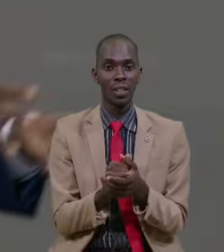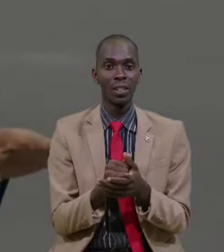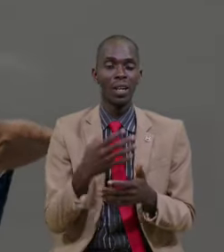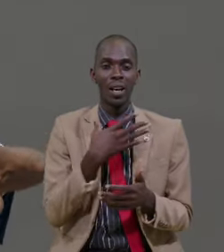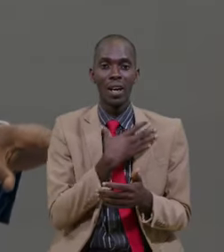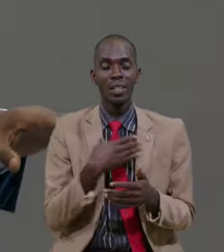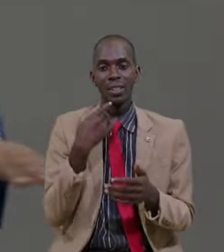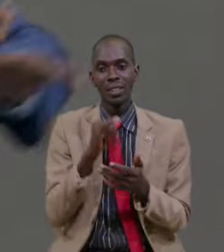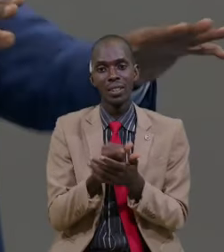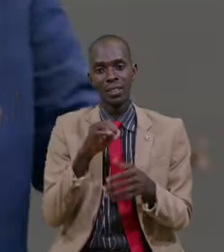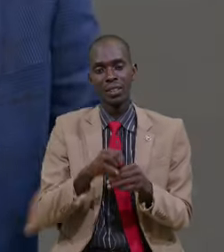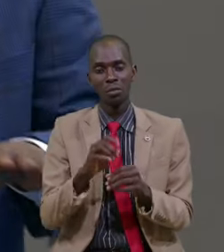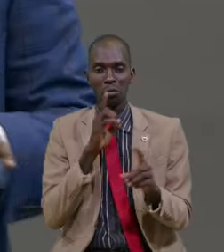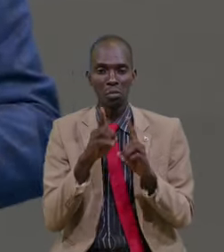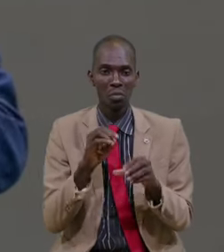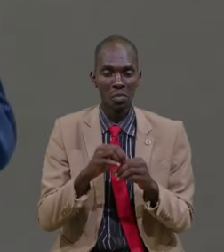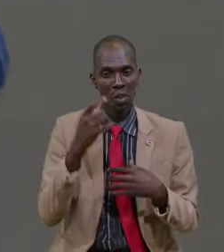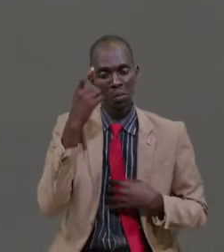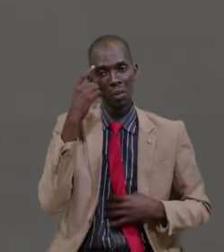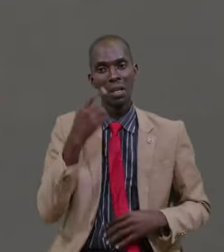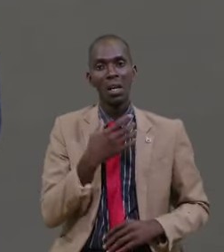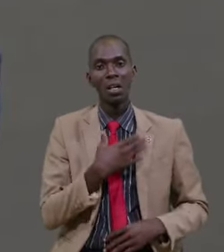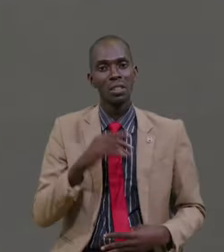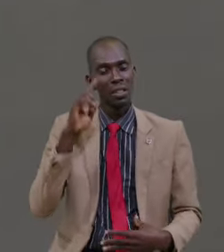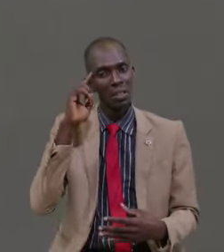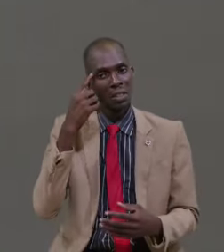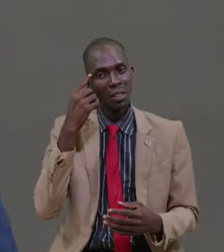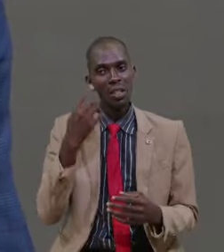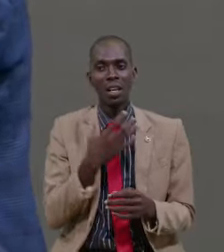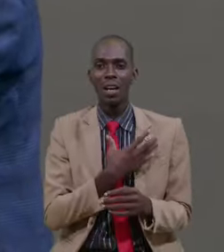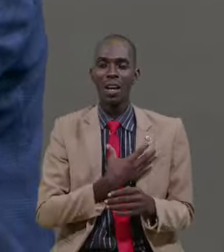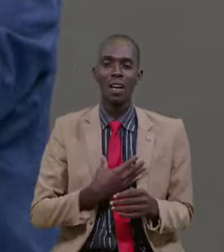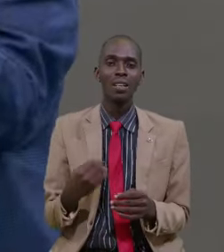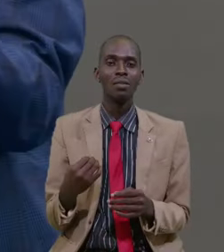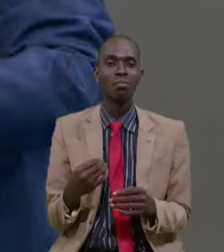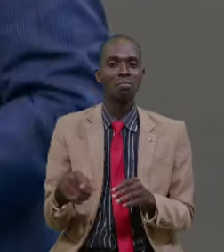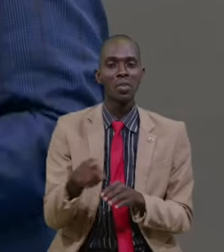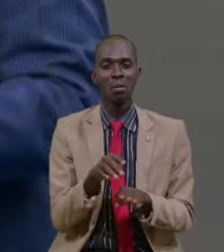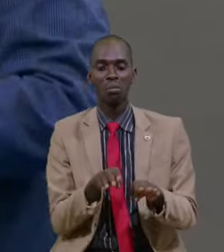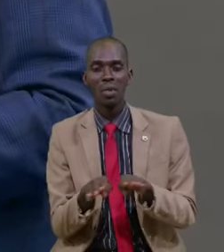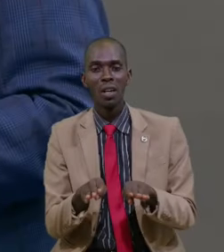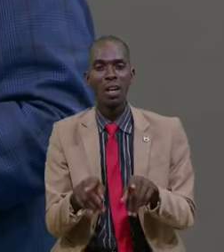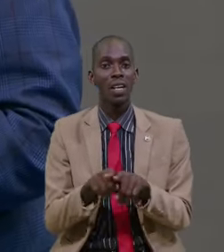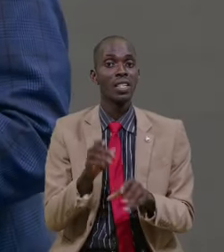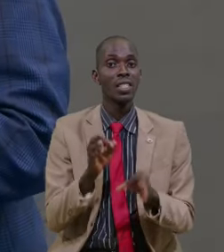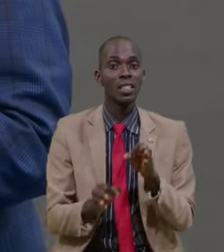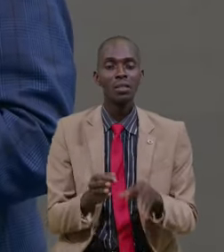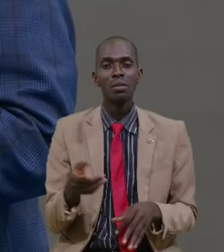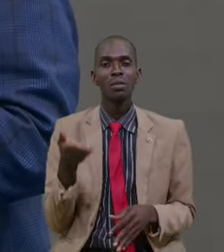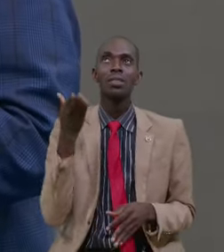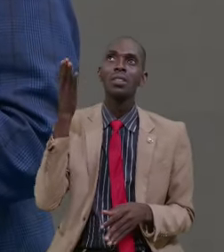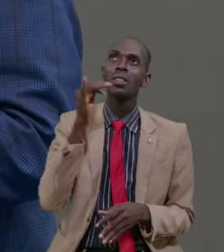they talk, they think, they act, they behave as if there were no